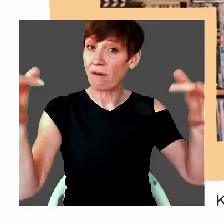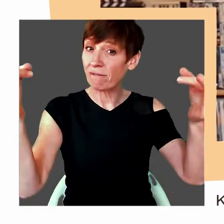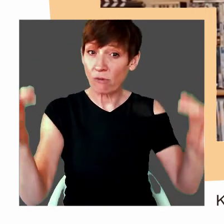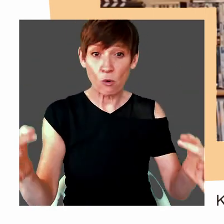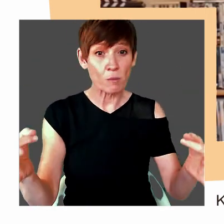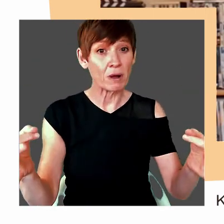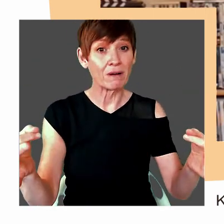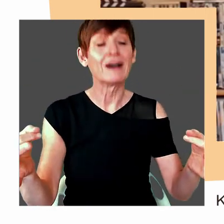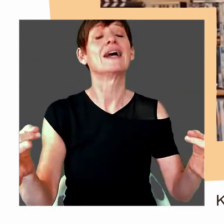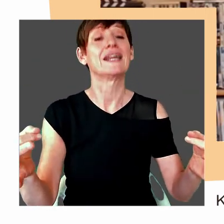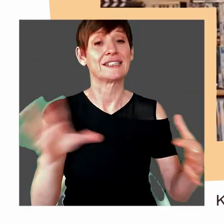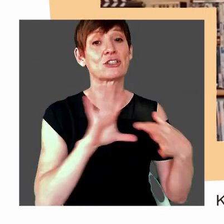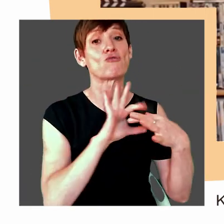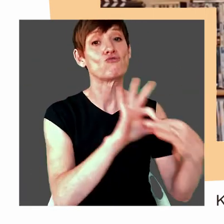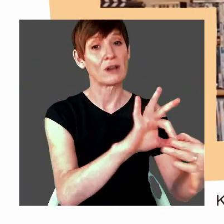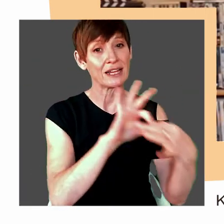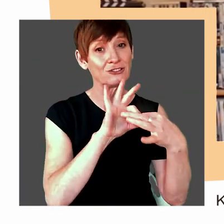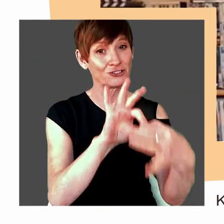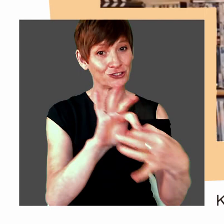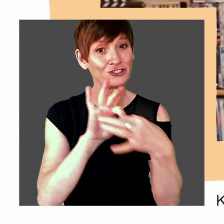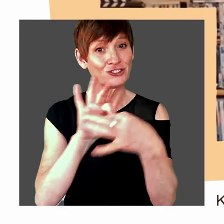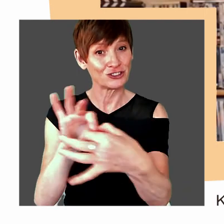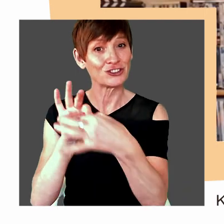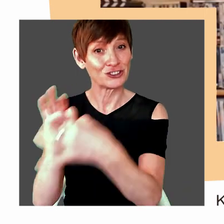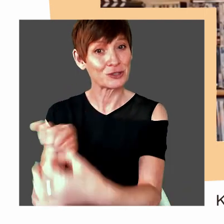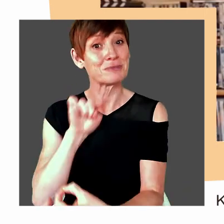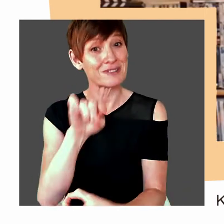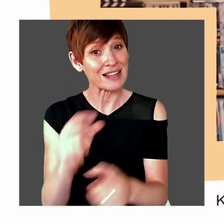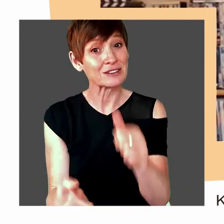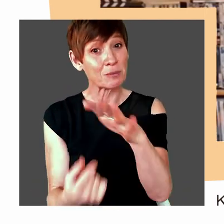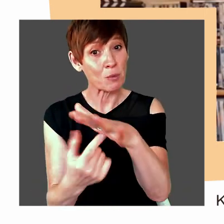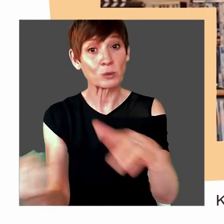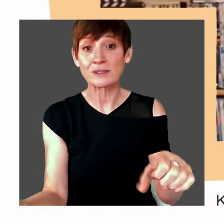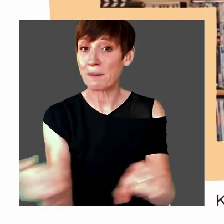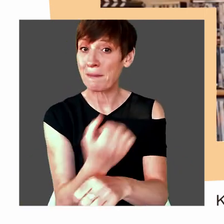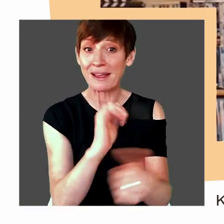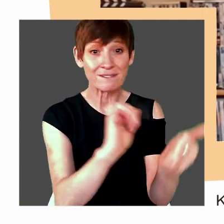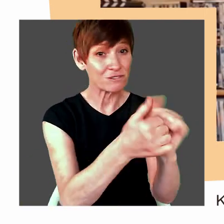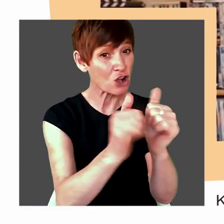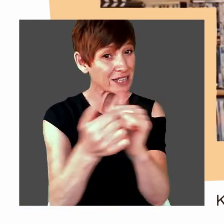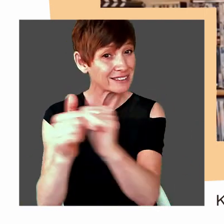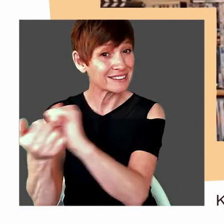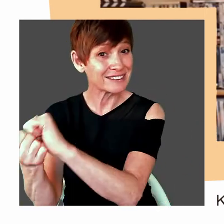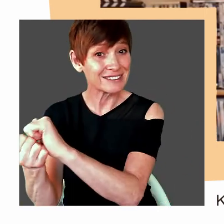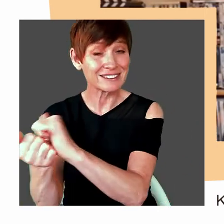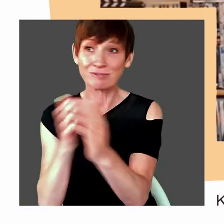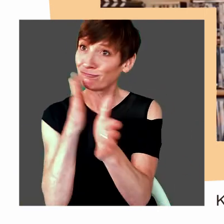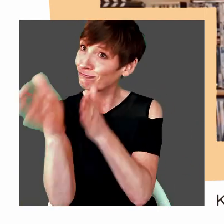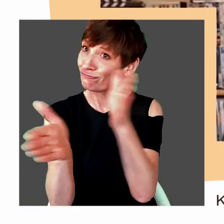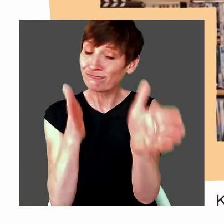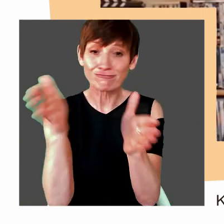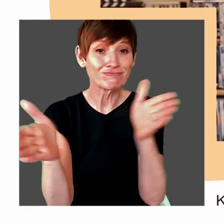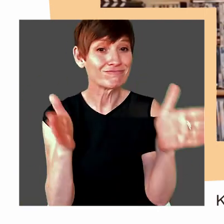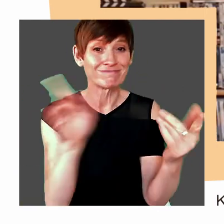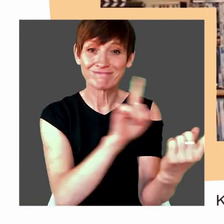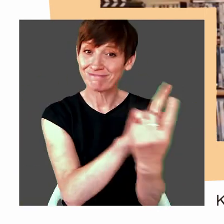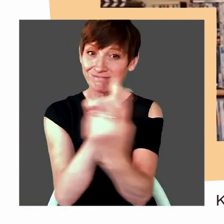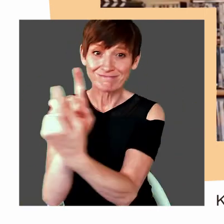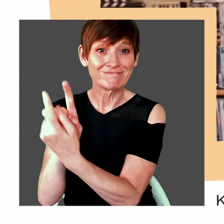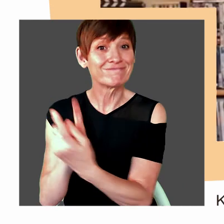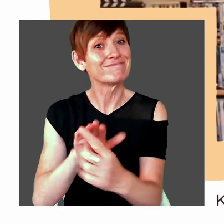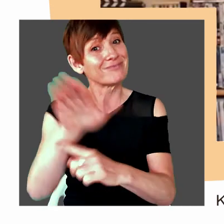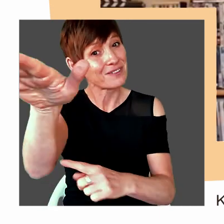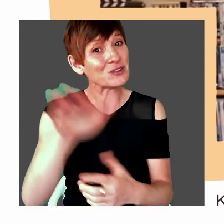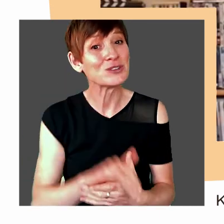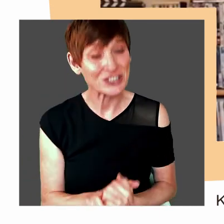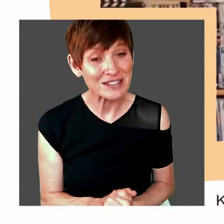building relationships and about, you know, making friends with people and getting out there and doing what you can